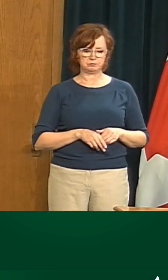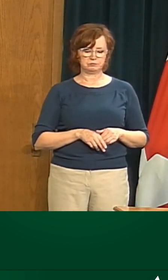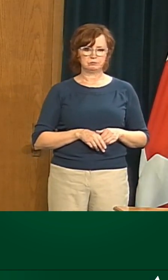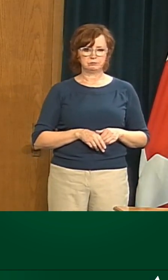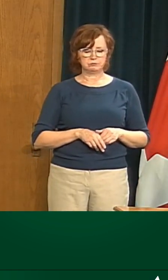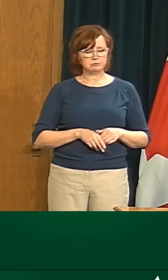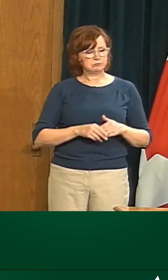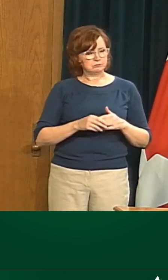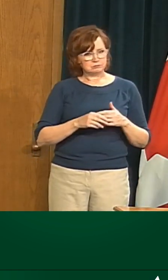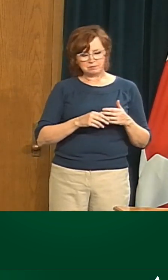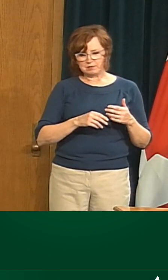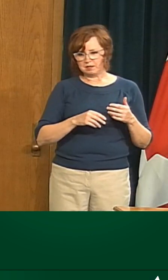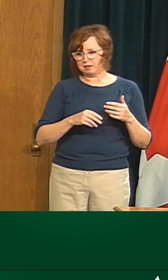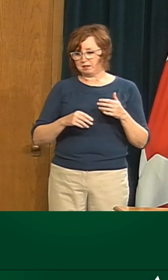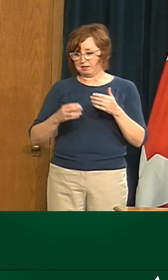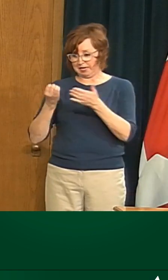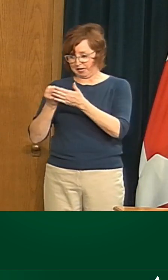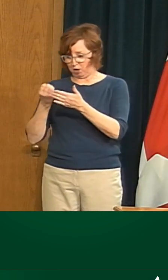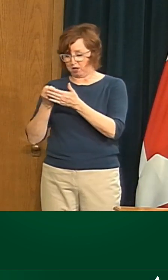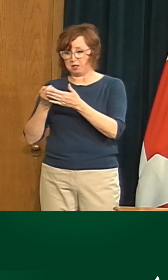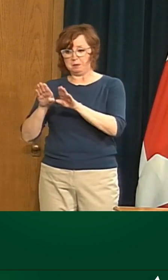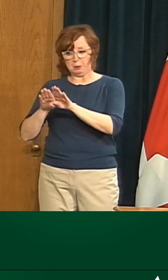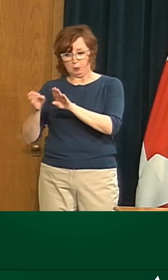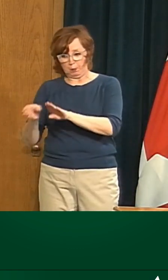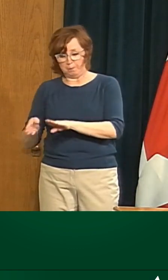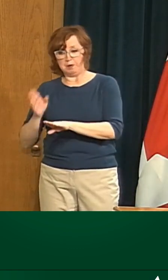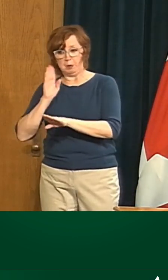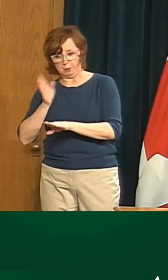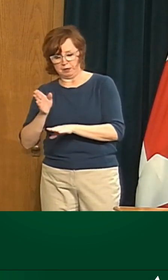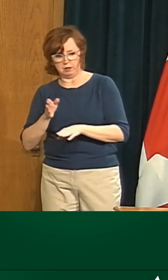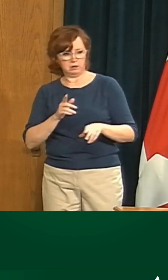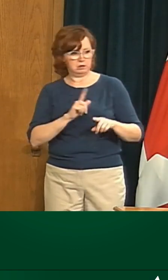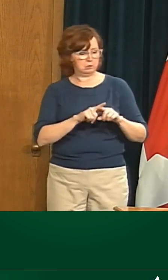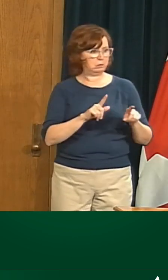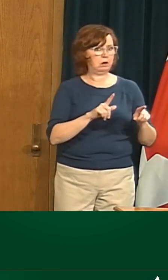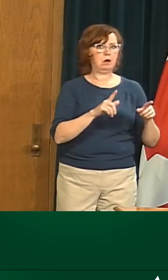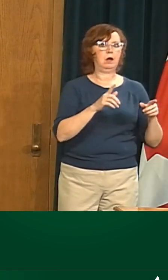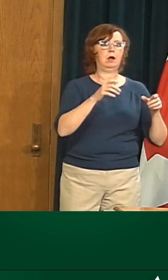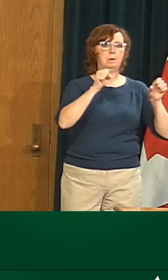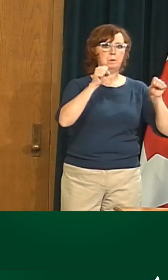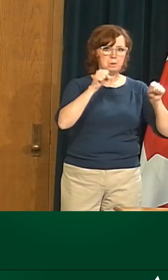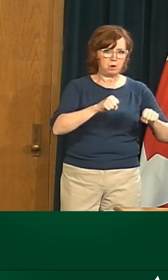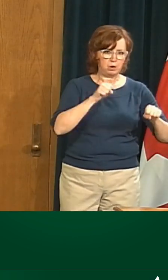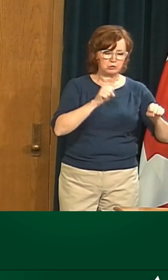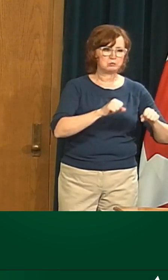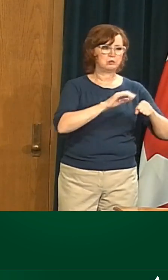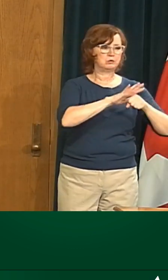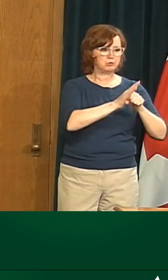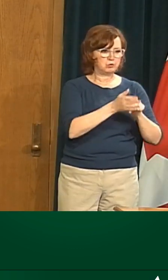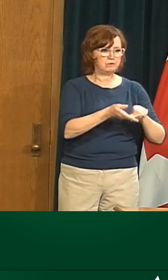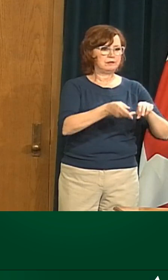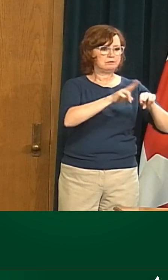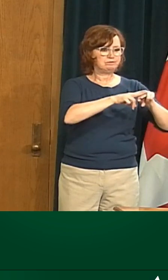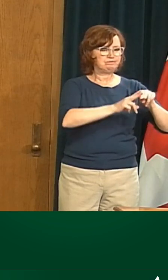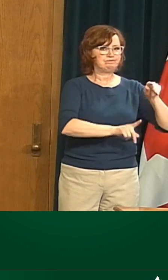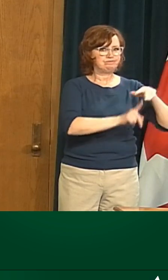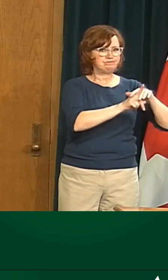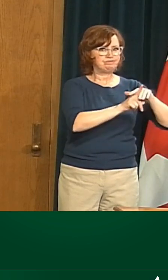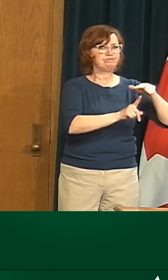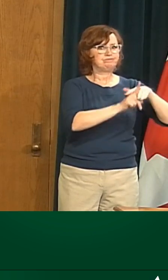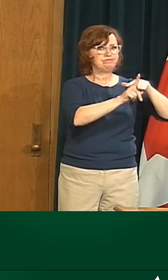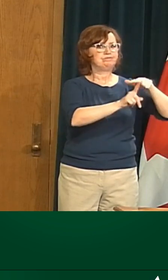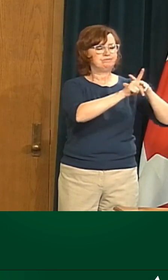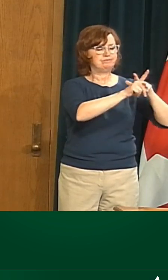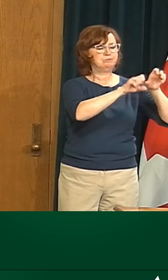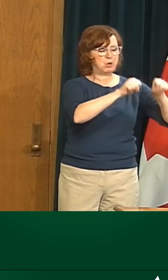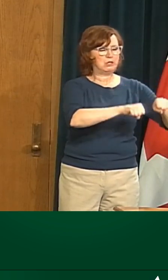certain communities, certain areas, and we need to be prepared to identify those, to ensure that we have the contact tracing in place so that we can